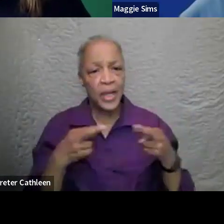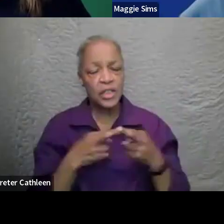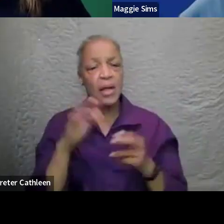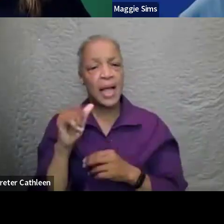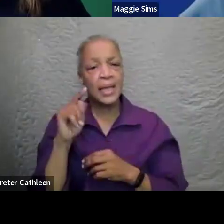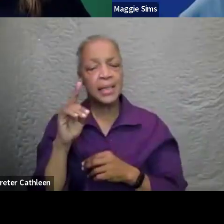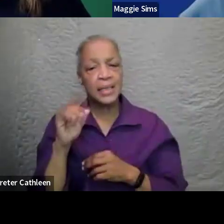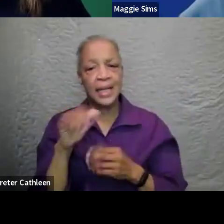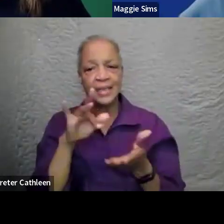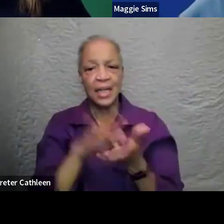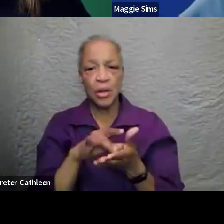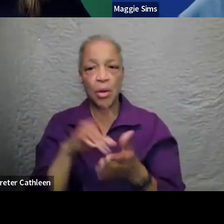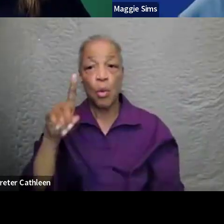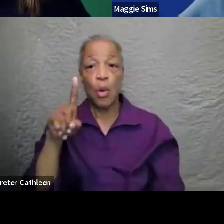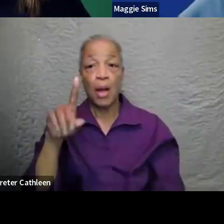at